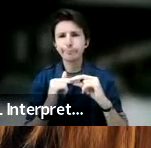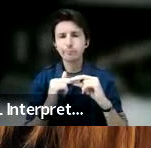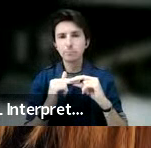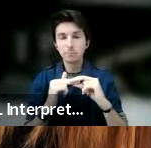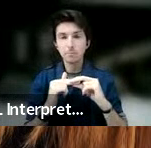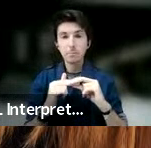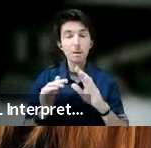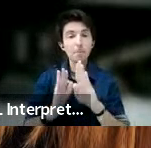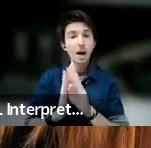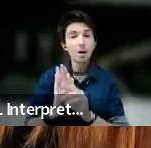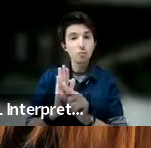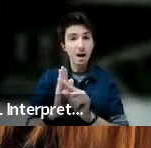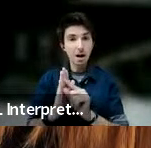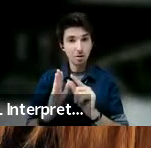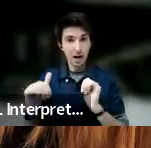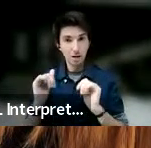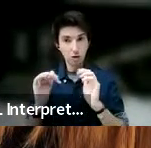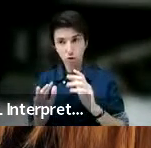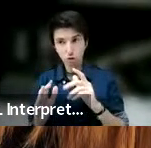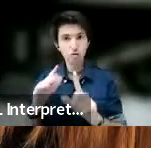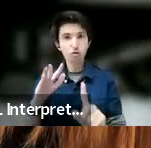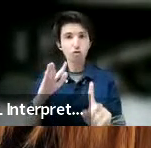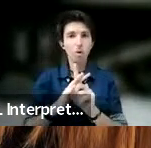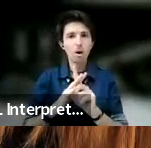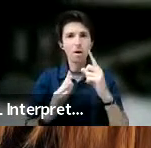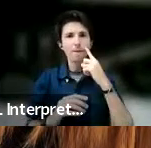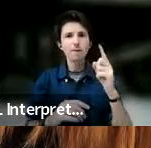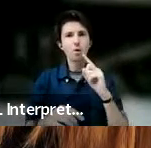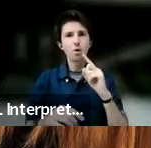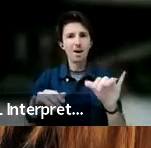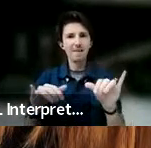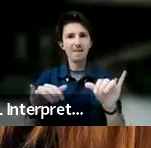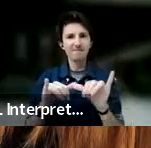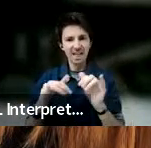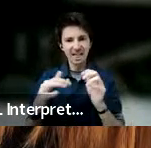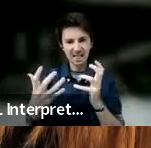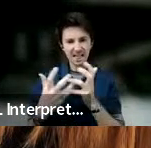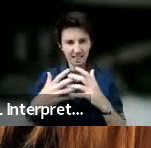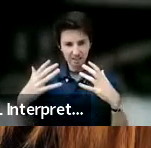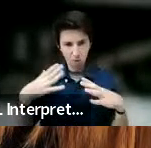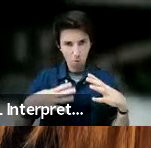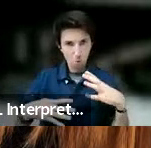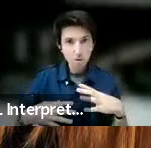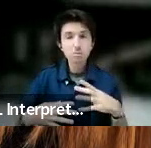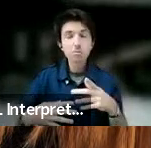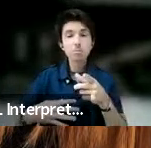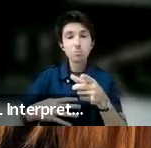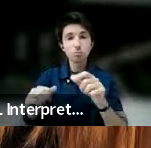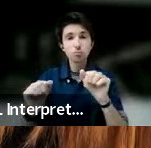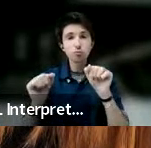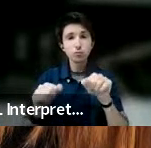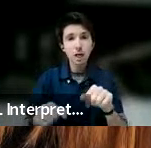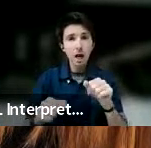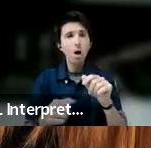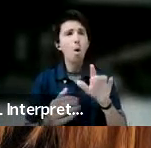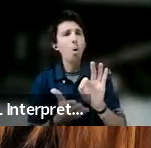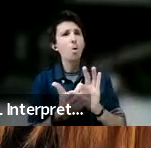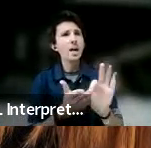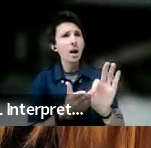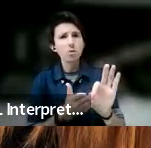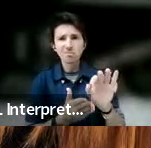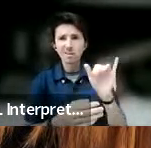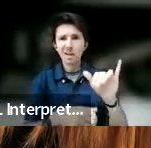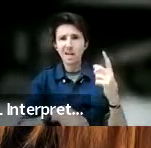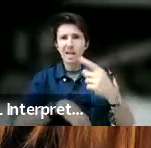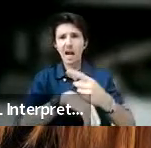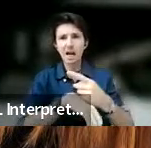remember, you're guaranteed that day of work. So if you're subsequently canceled by background casting, you again will be